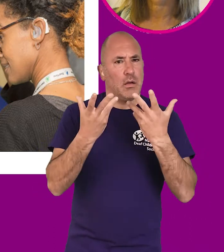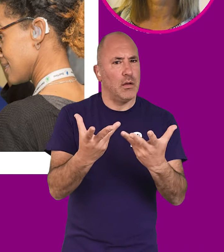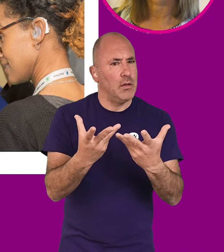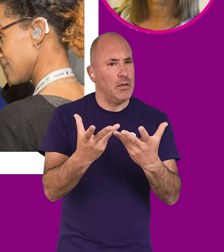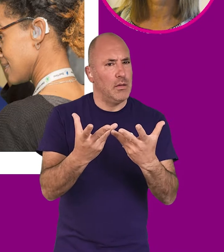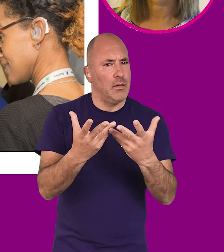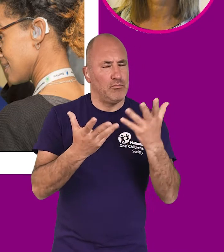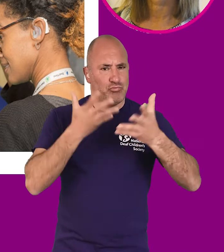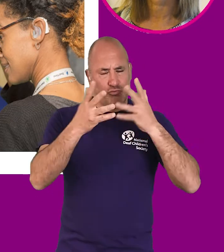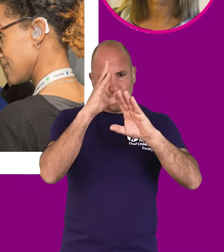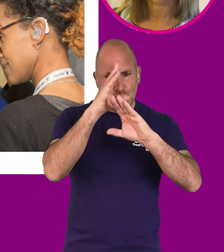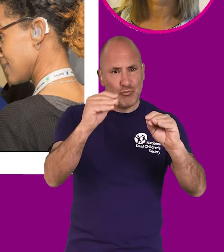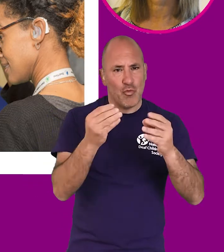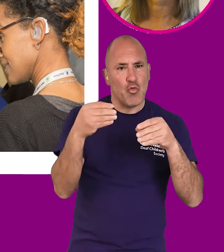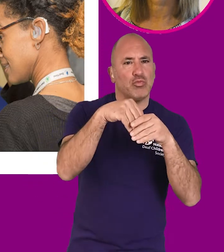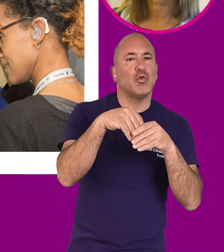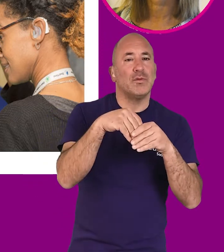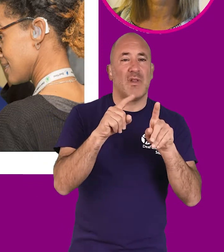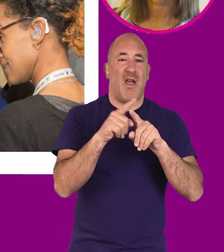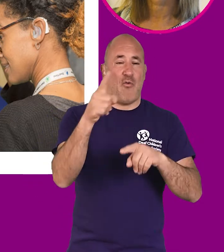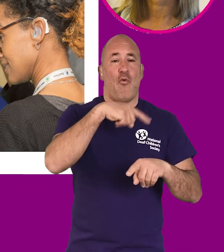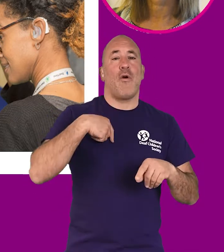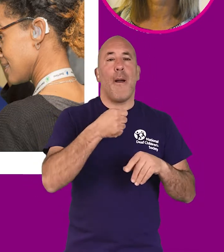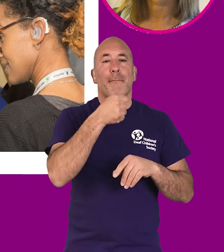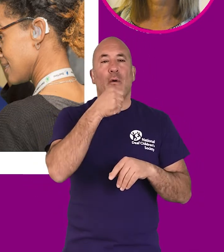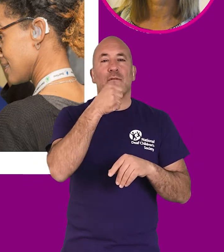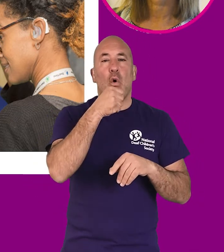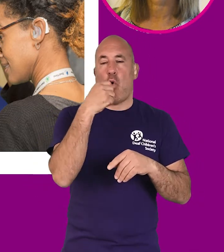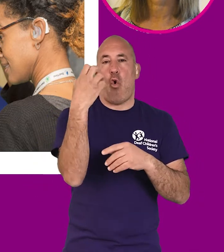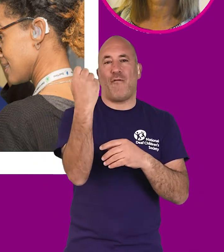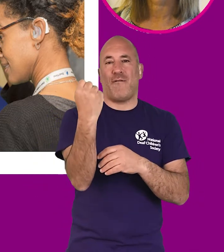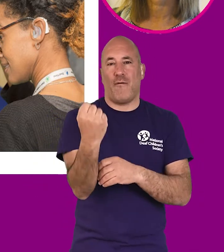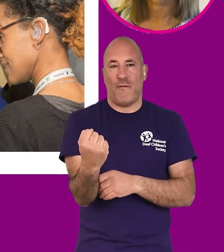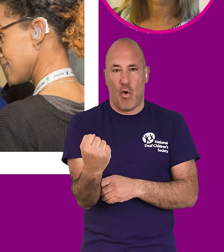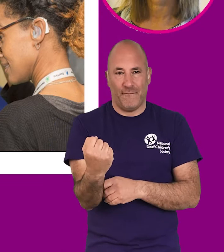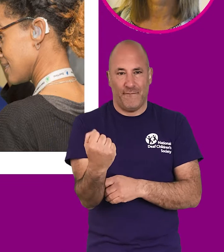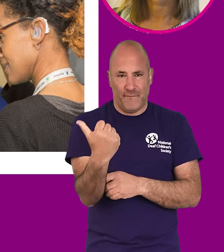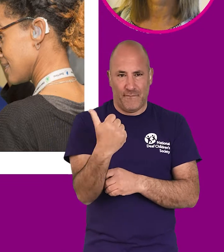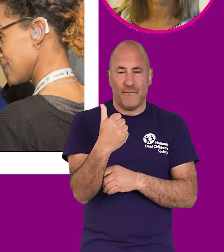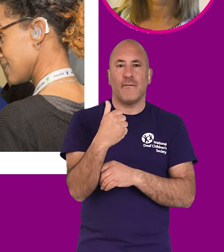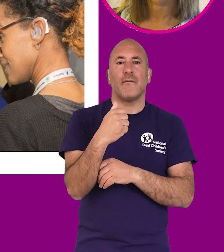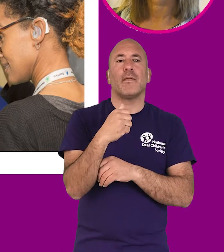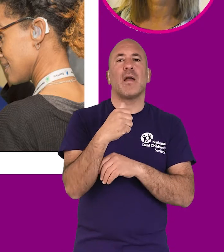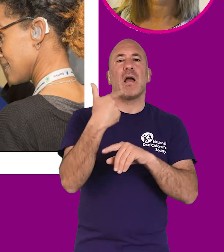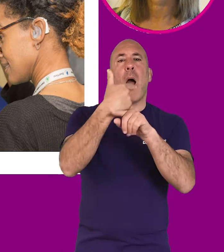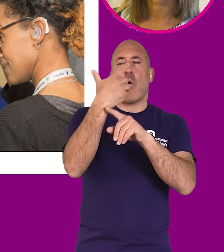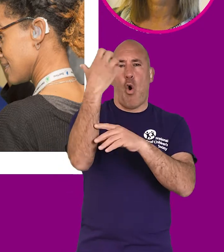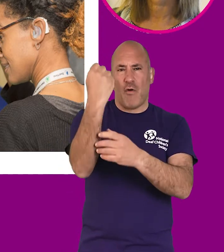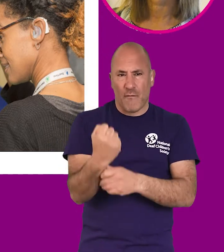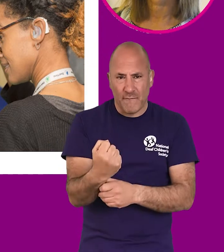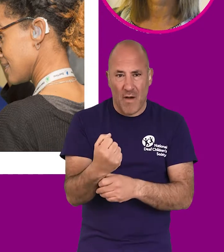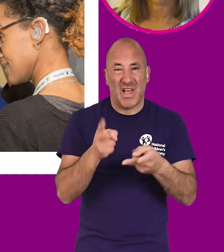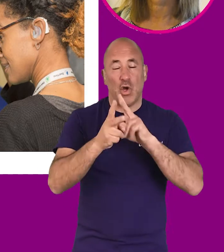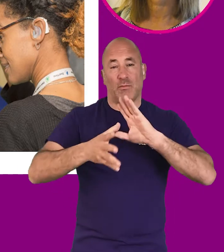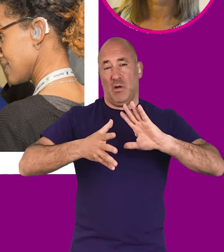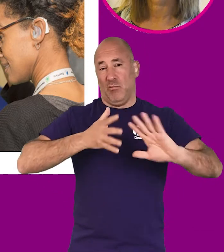If we've all got our microphones turned off and if you can't see people and the interpreter's flying